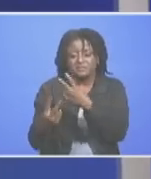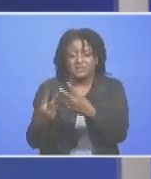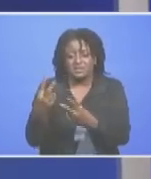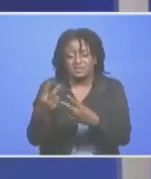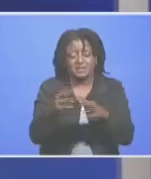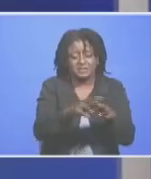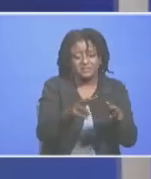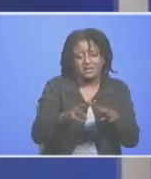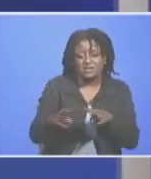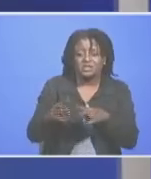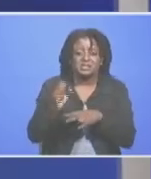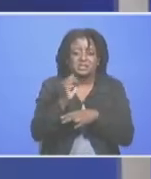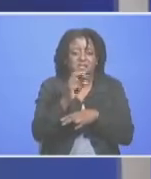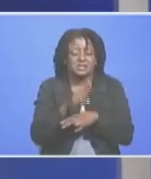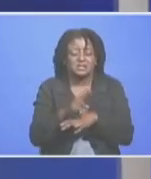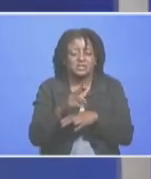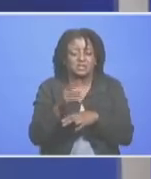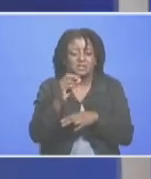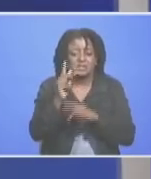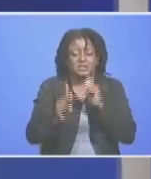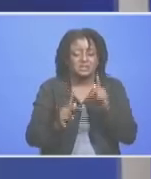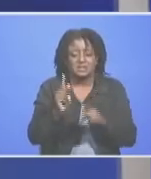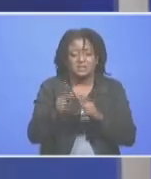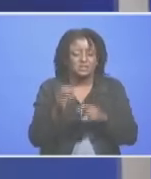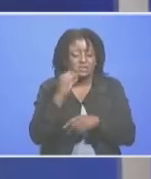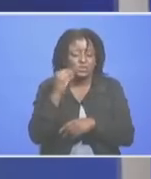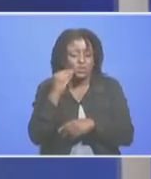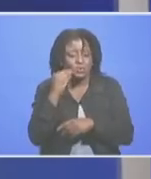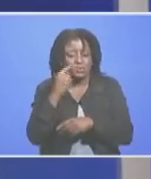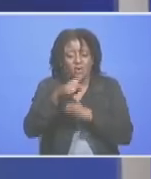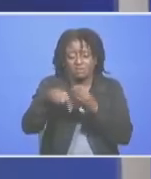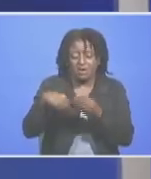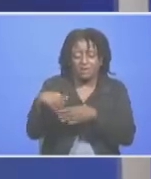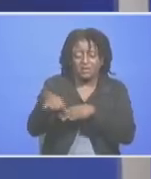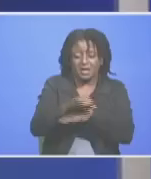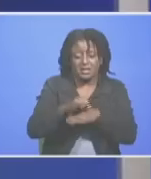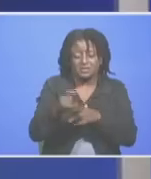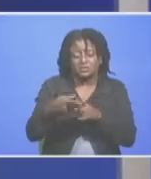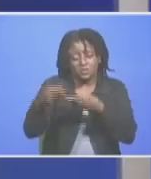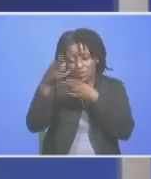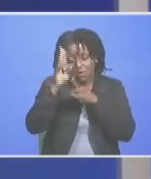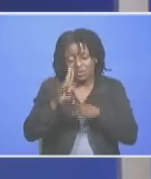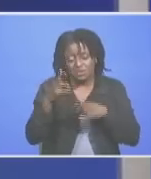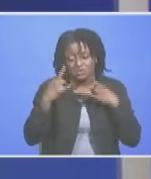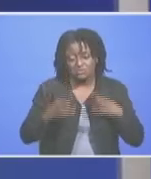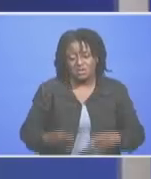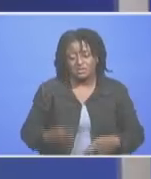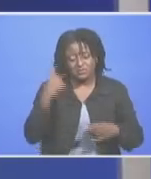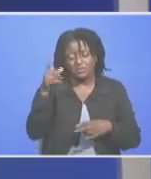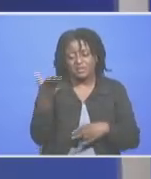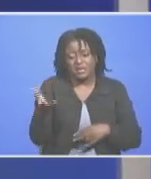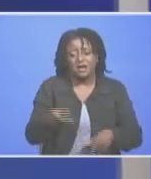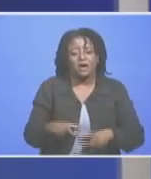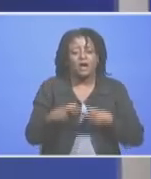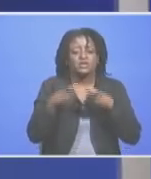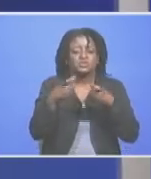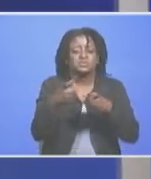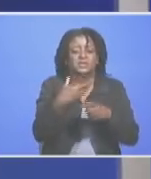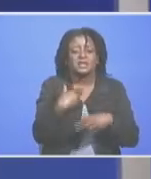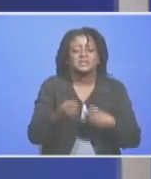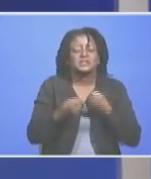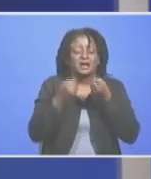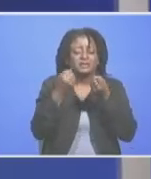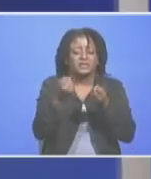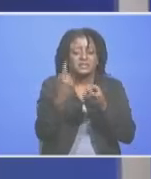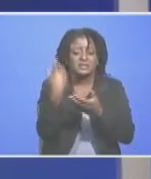homes here on the island, hoping to honor their residents for their contributions and sacrifices. Last evening, residents of the